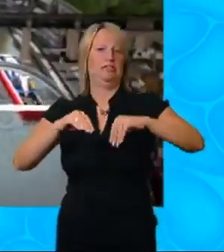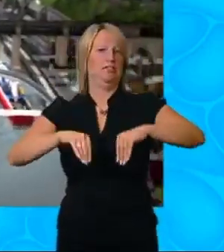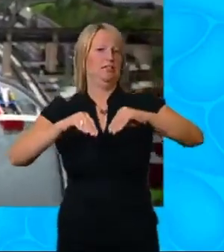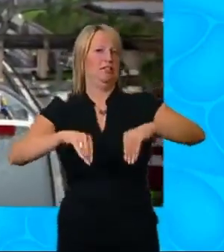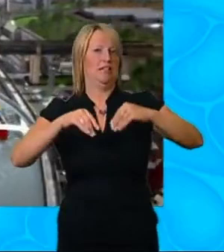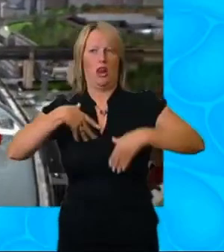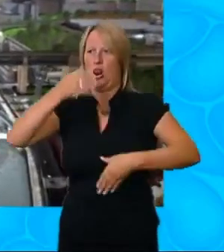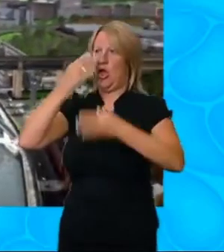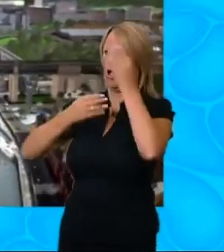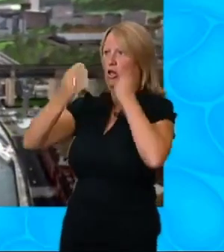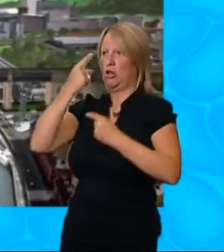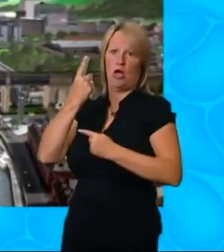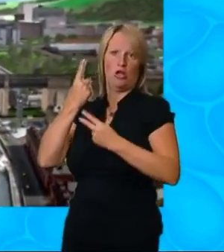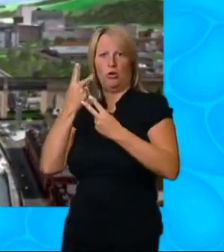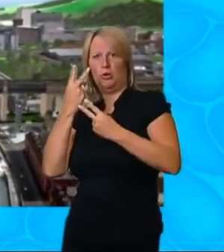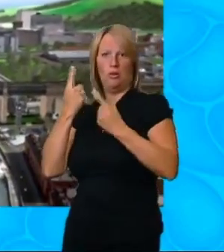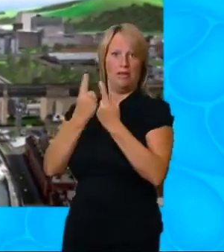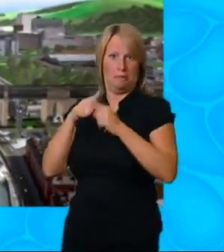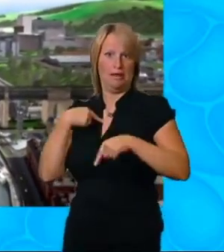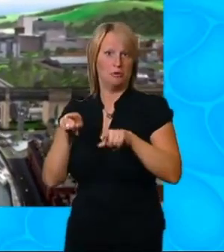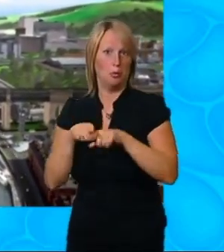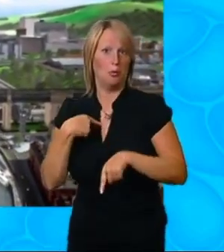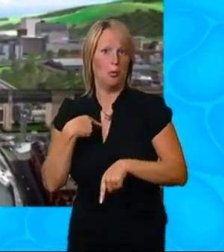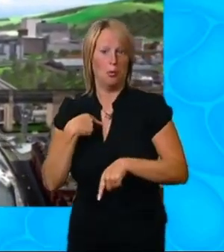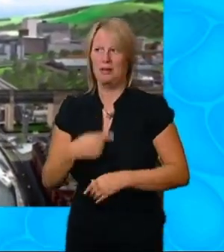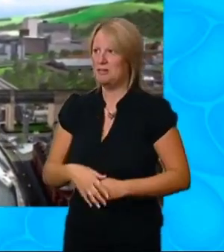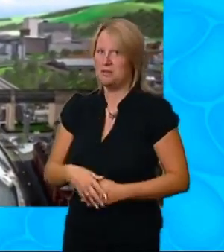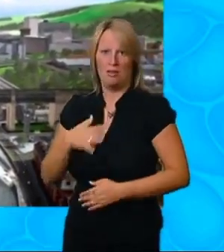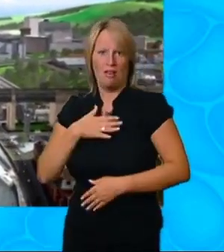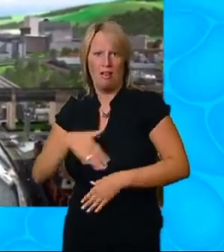thing or two. Me too. I'd love to skip in rivers deep, in go rivers deep, in go by the sea. I love